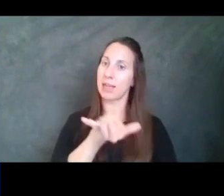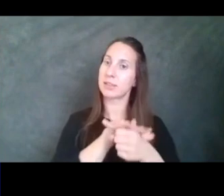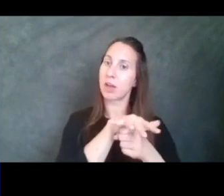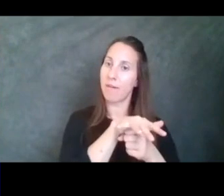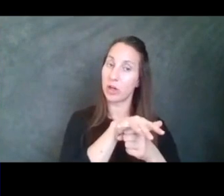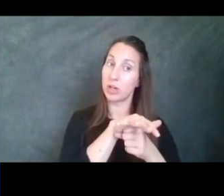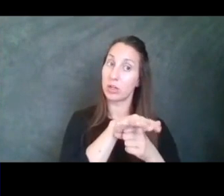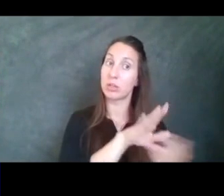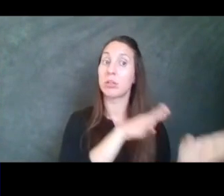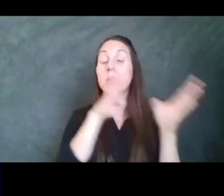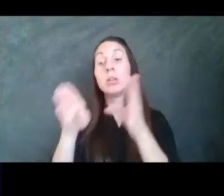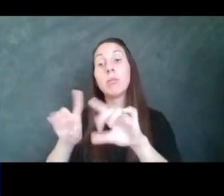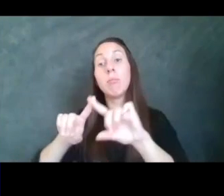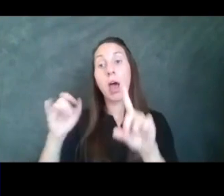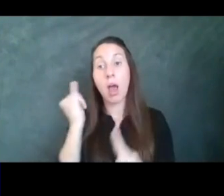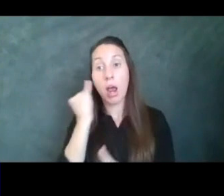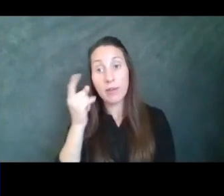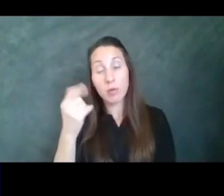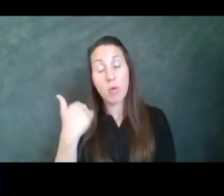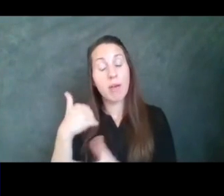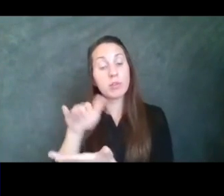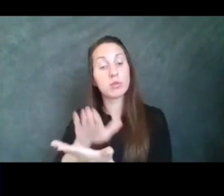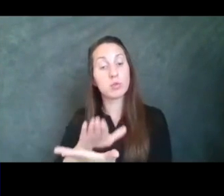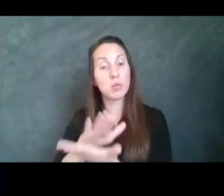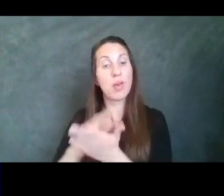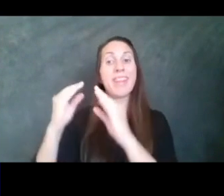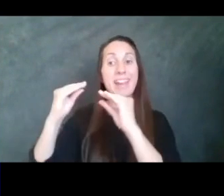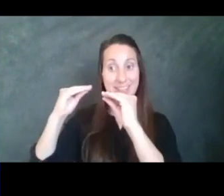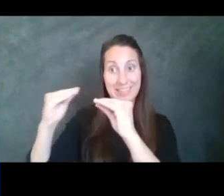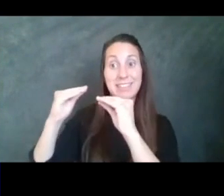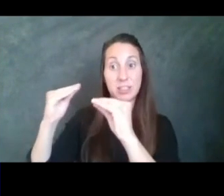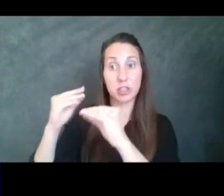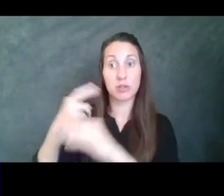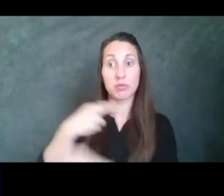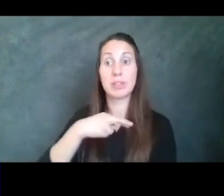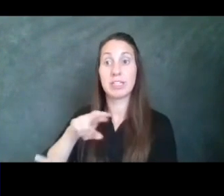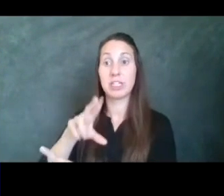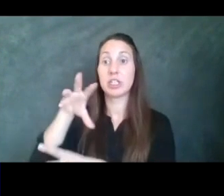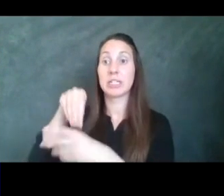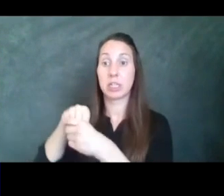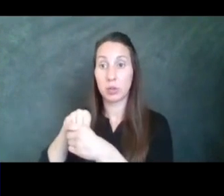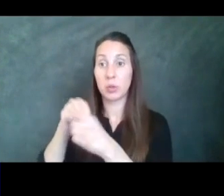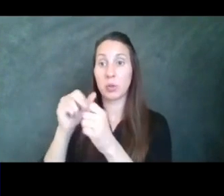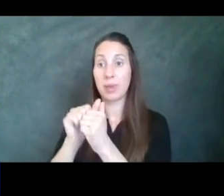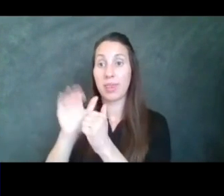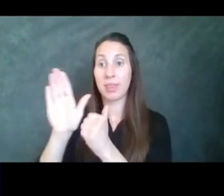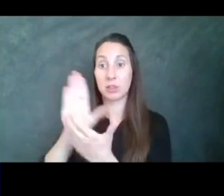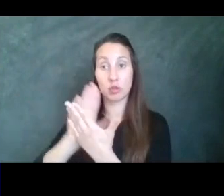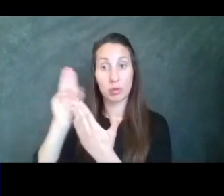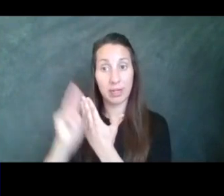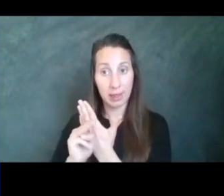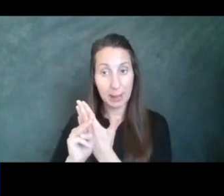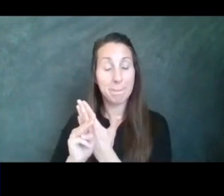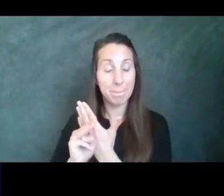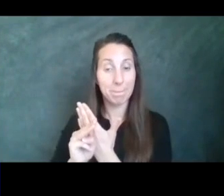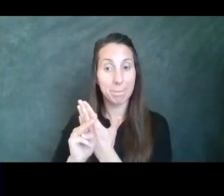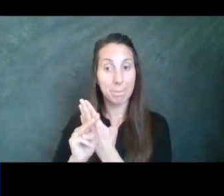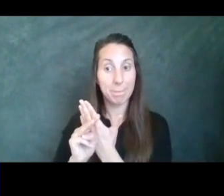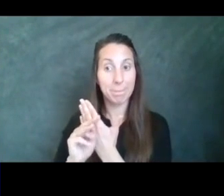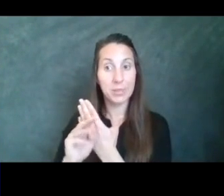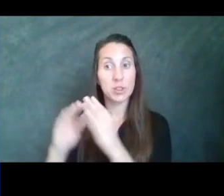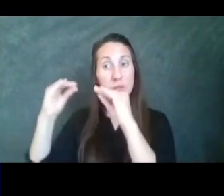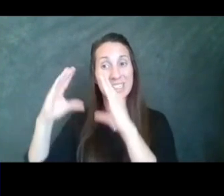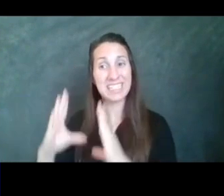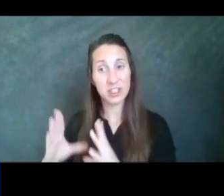the other hand, if you have a school that teaches religion as part of its program so that the teachers are considered to